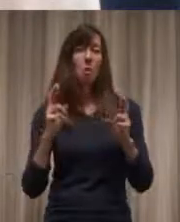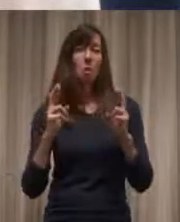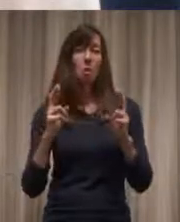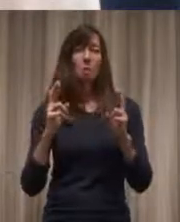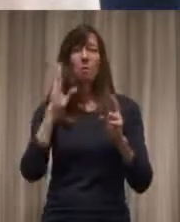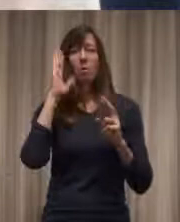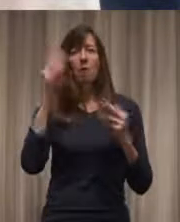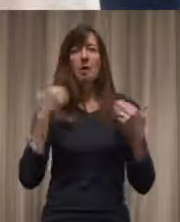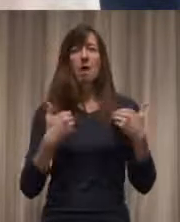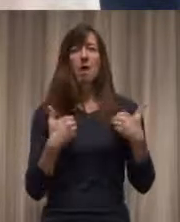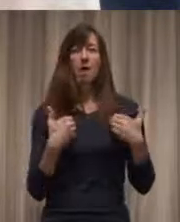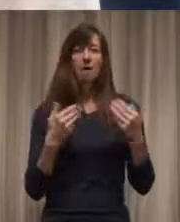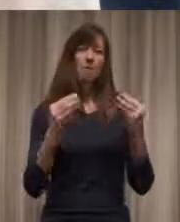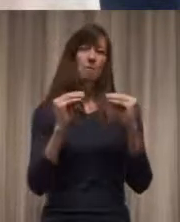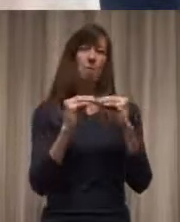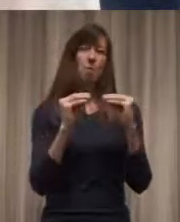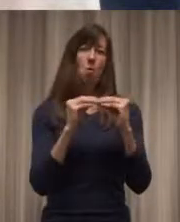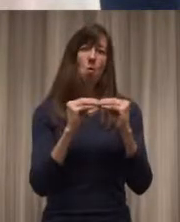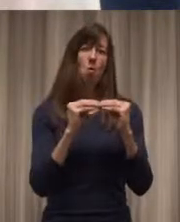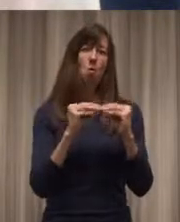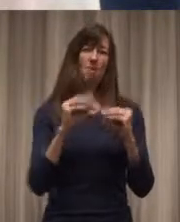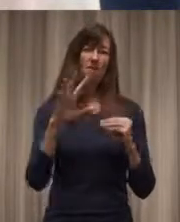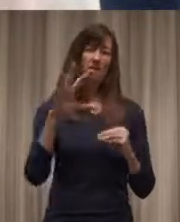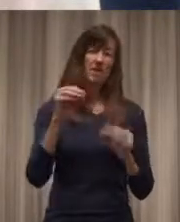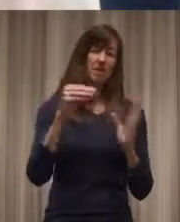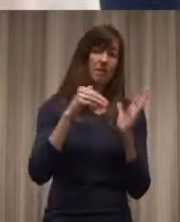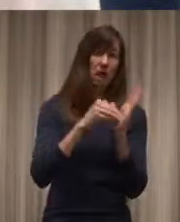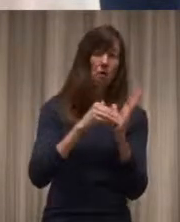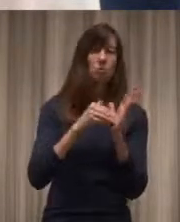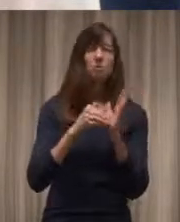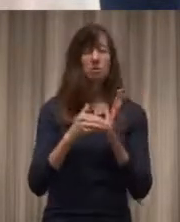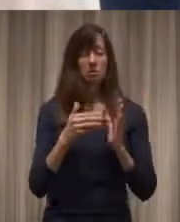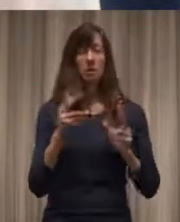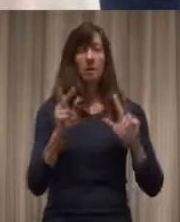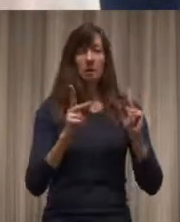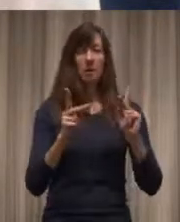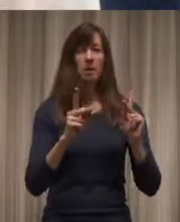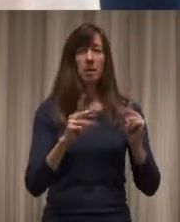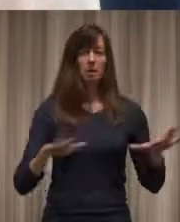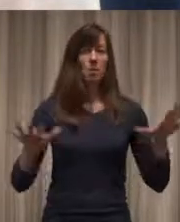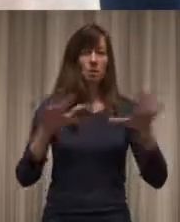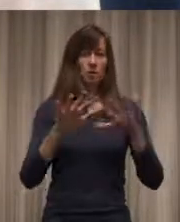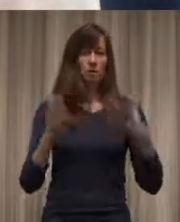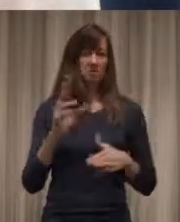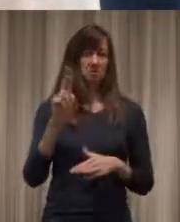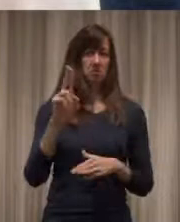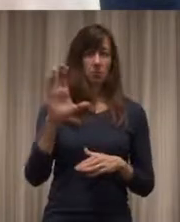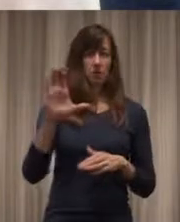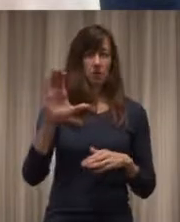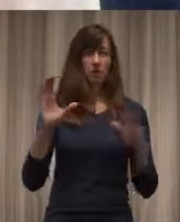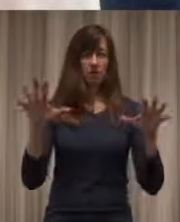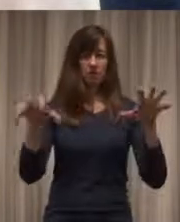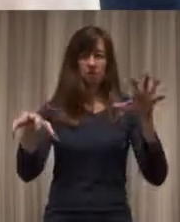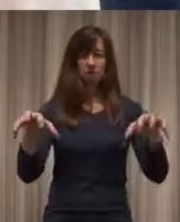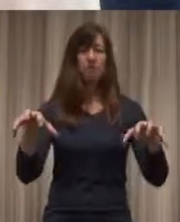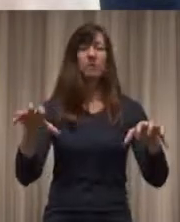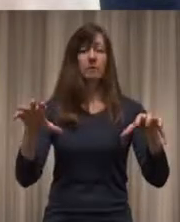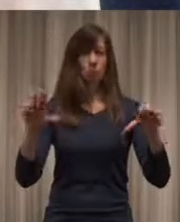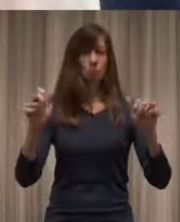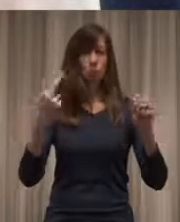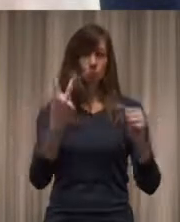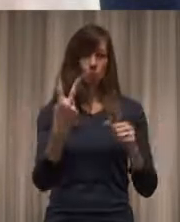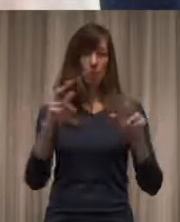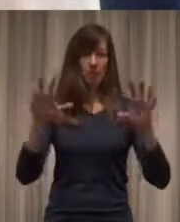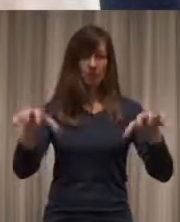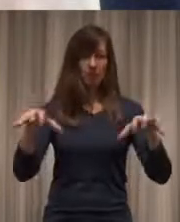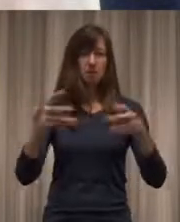able to reach that 50,000 number in our county-led facilities and then add in others. And again, that puts us in a good position to get